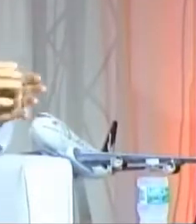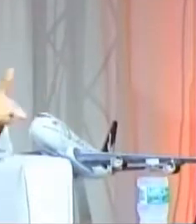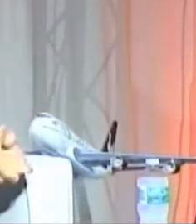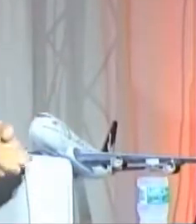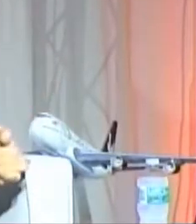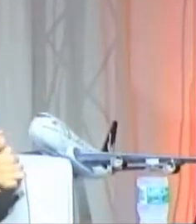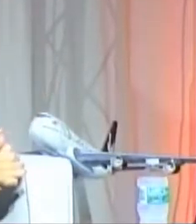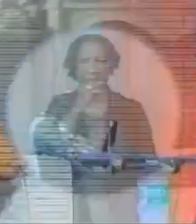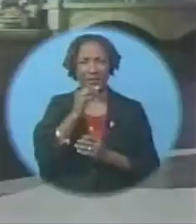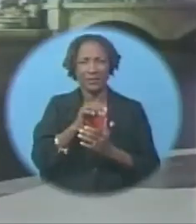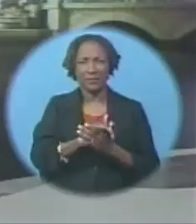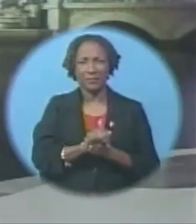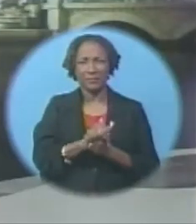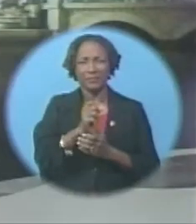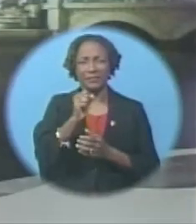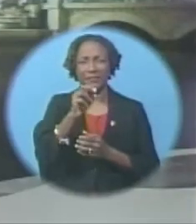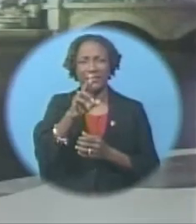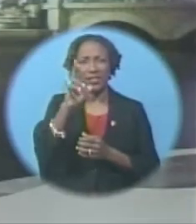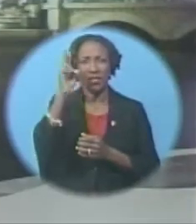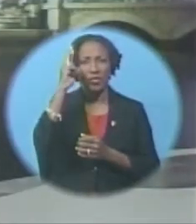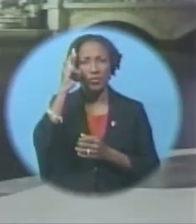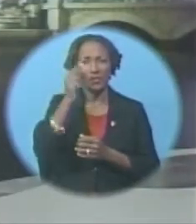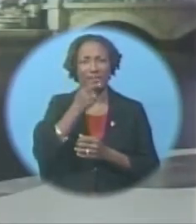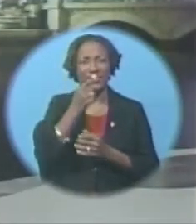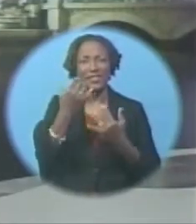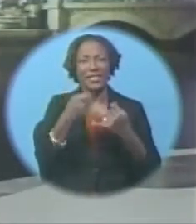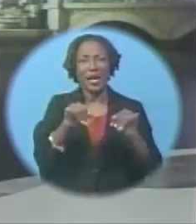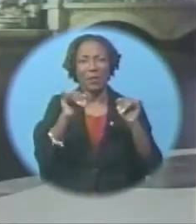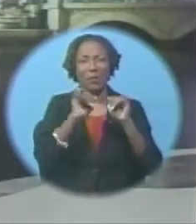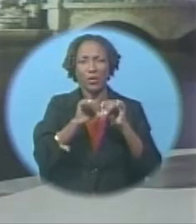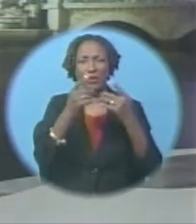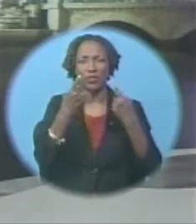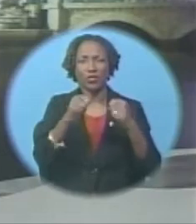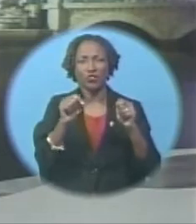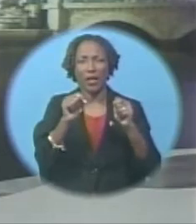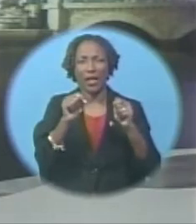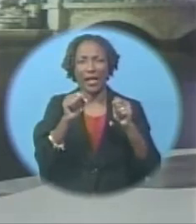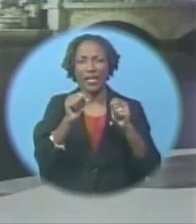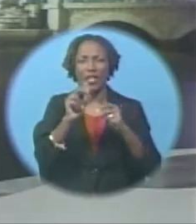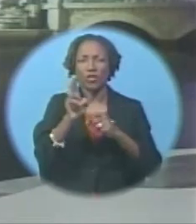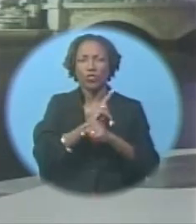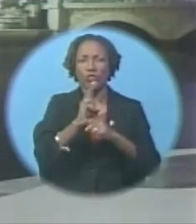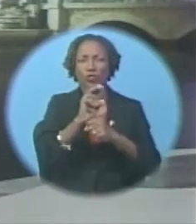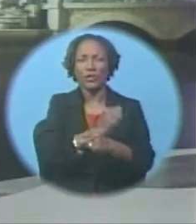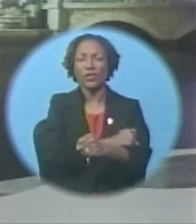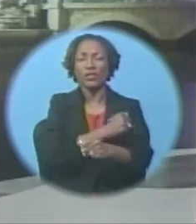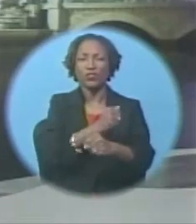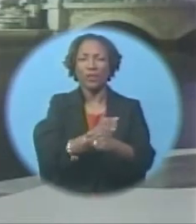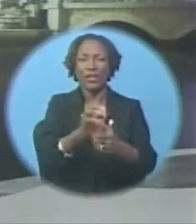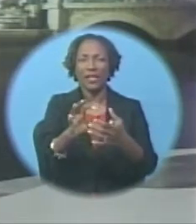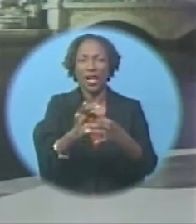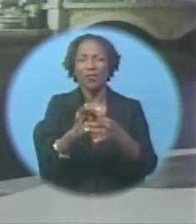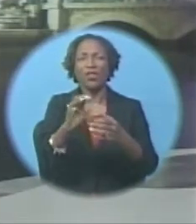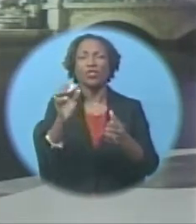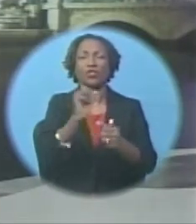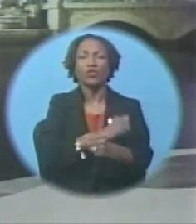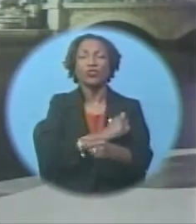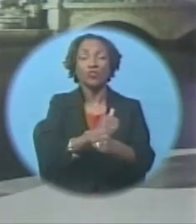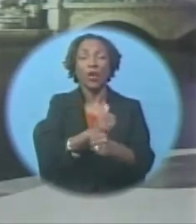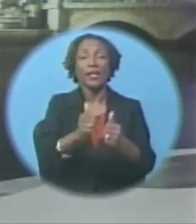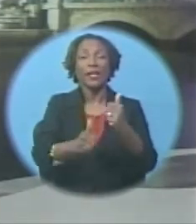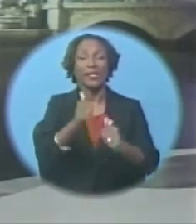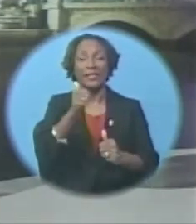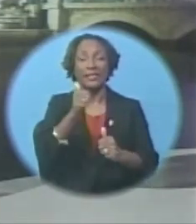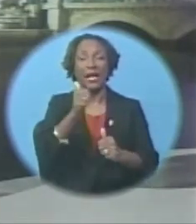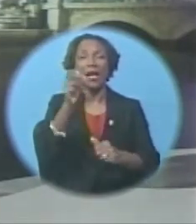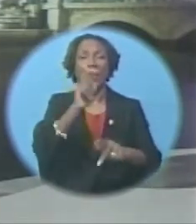had to delegate. Sir Richard says it's important to try to maximize the strength of the strongest people in your team and